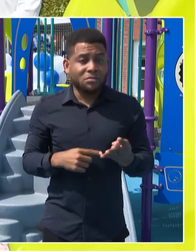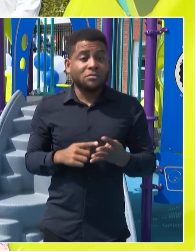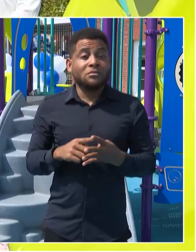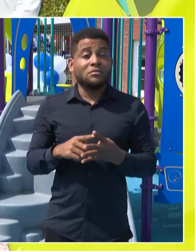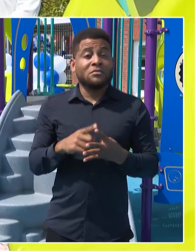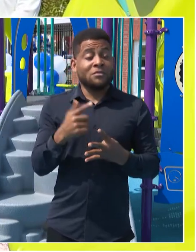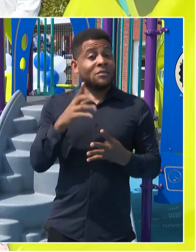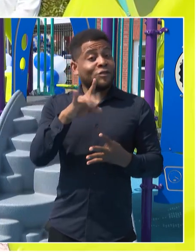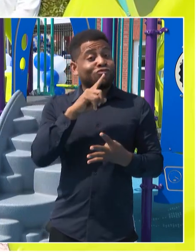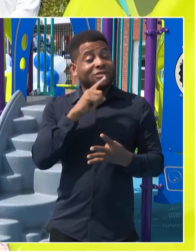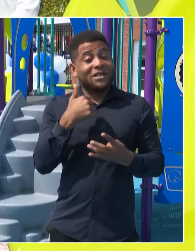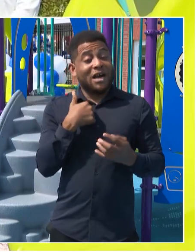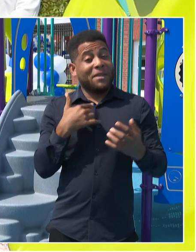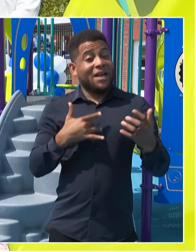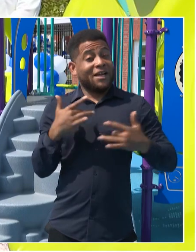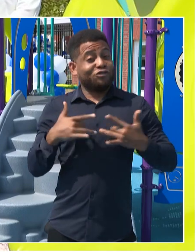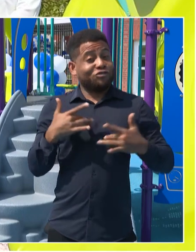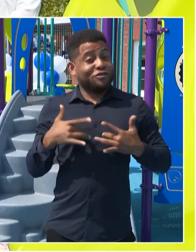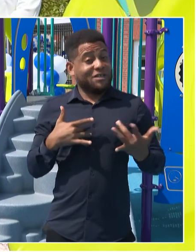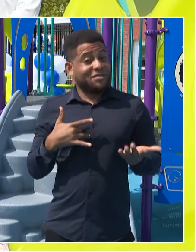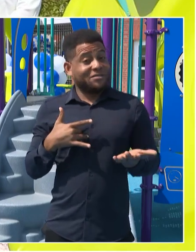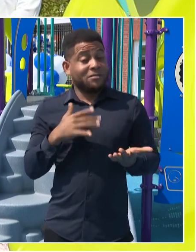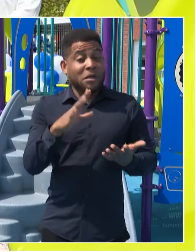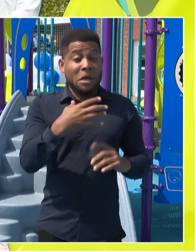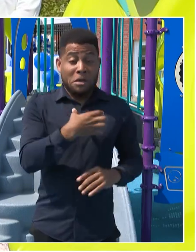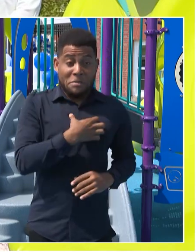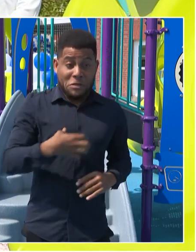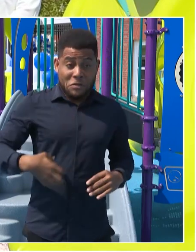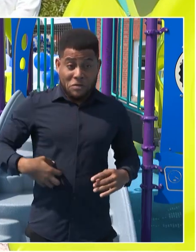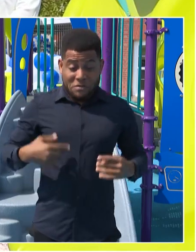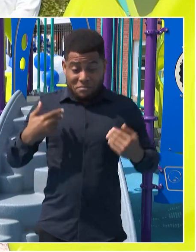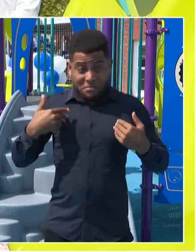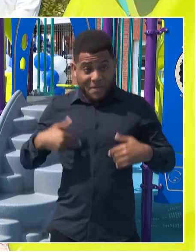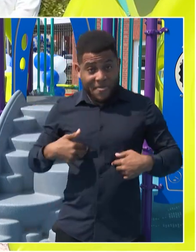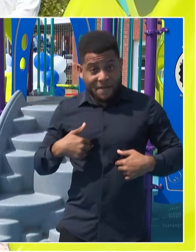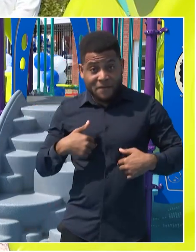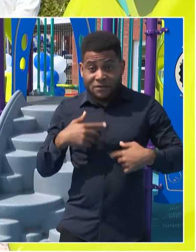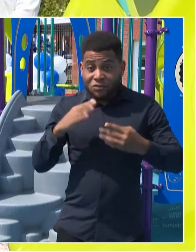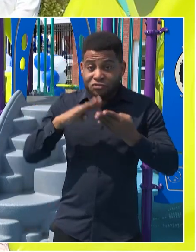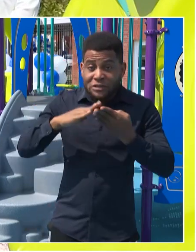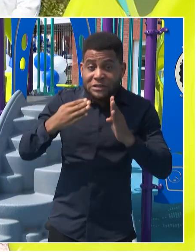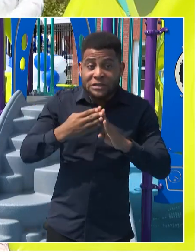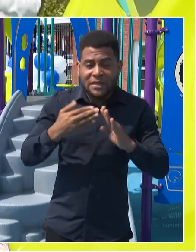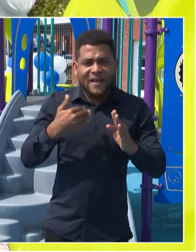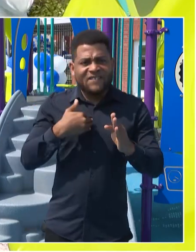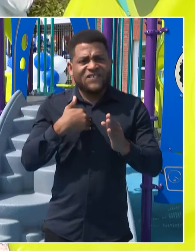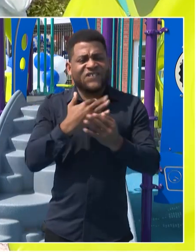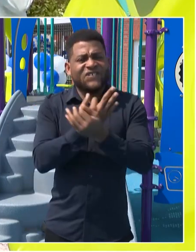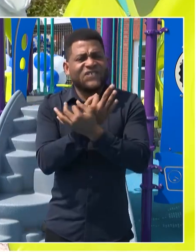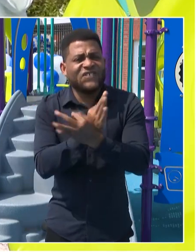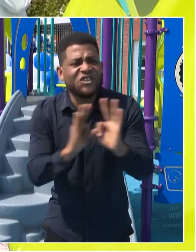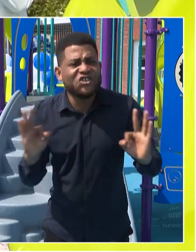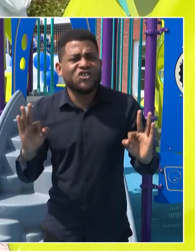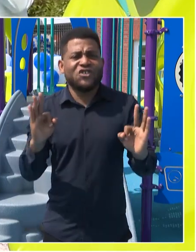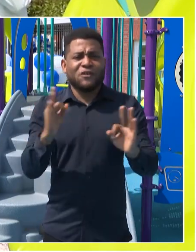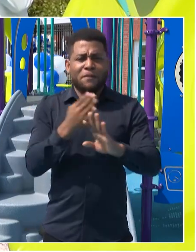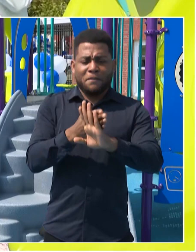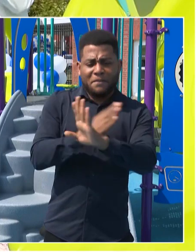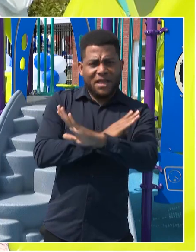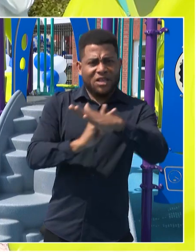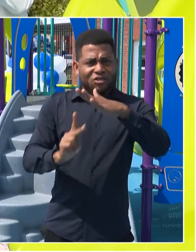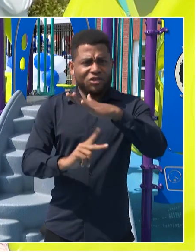go, the mayor of a city with free pre-K 3 and 4, which